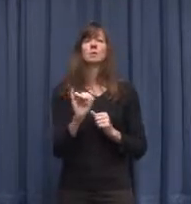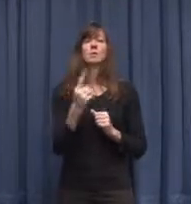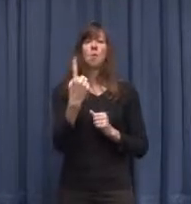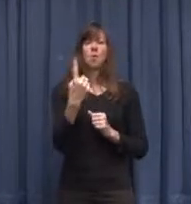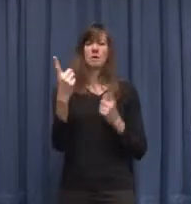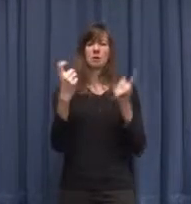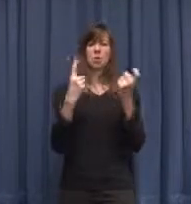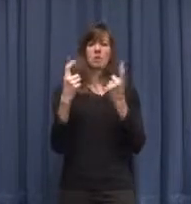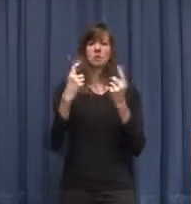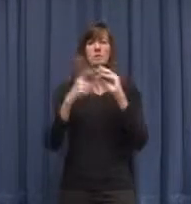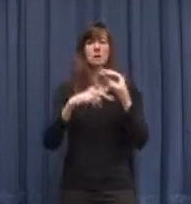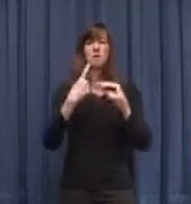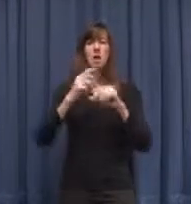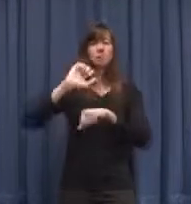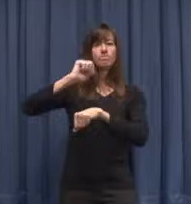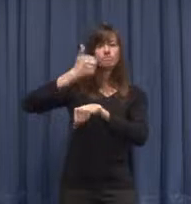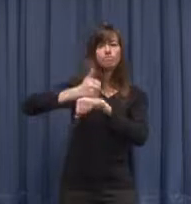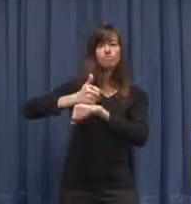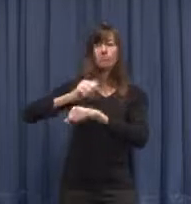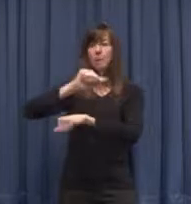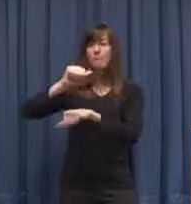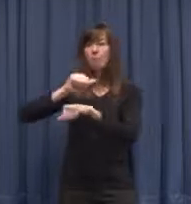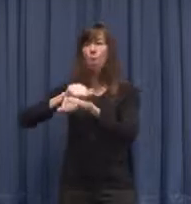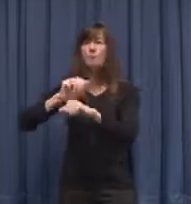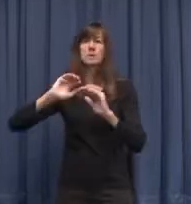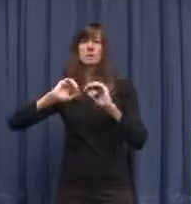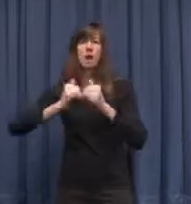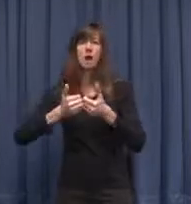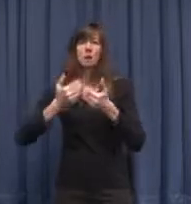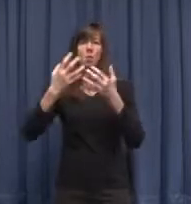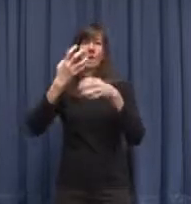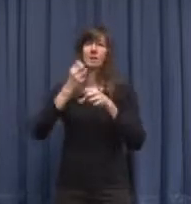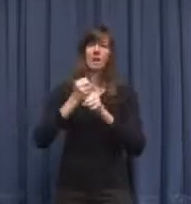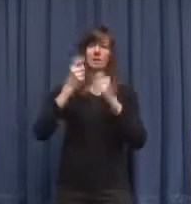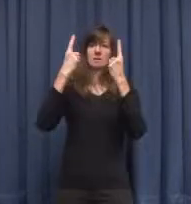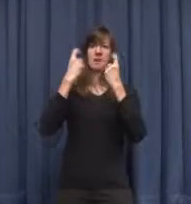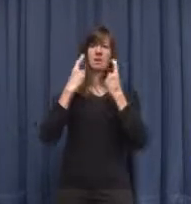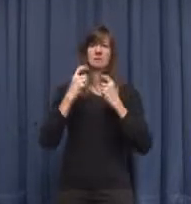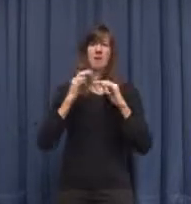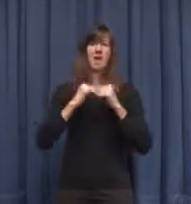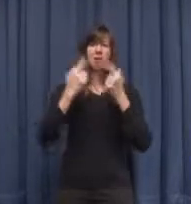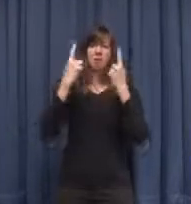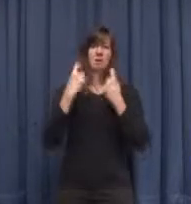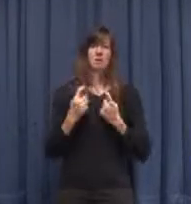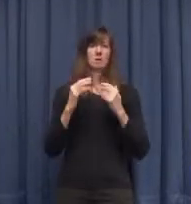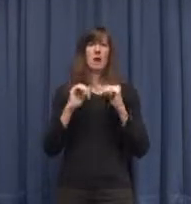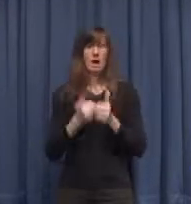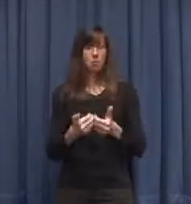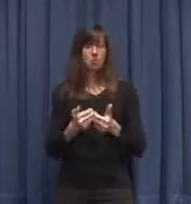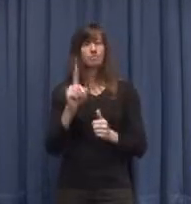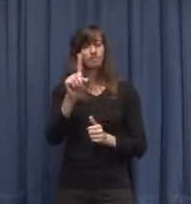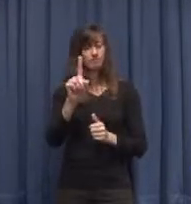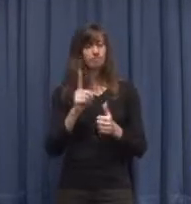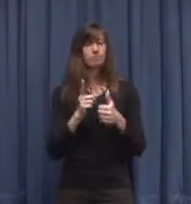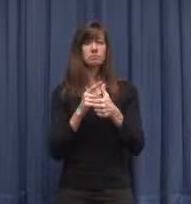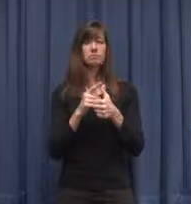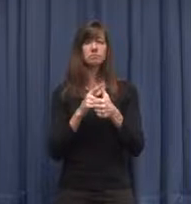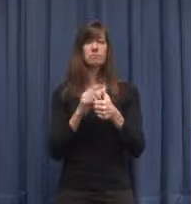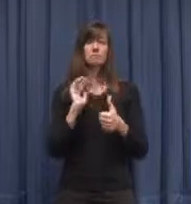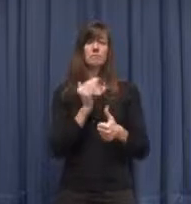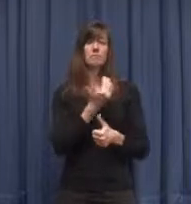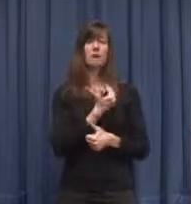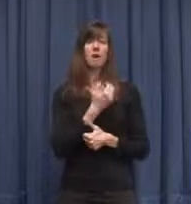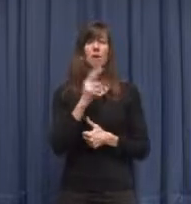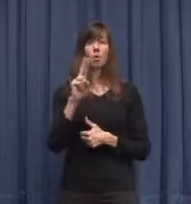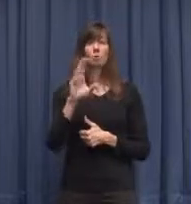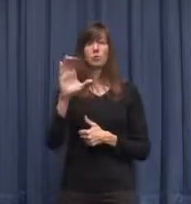up appointments and how to actually get a test. So a few points there. Number one, our county website, our Ulster